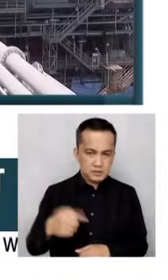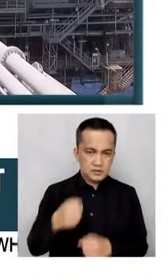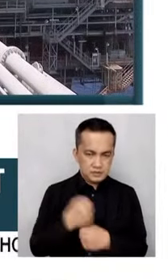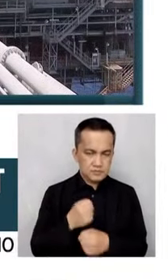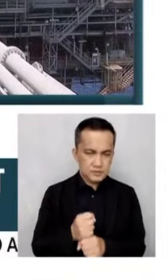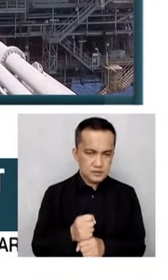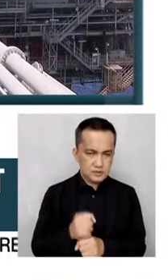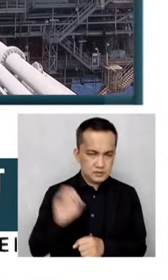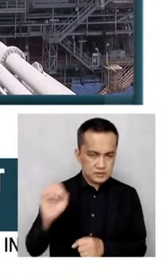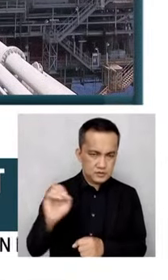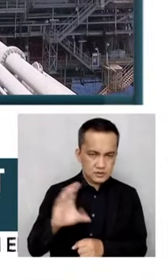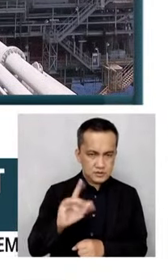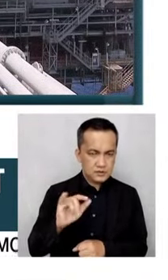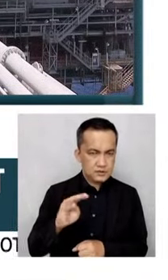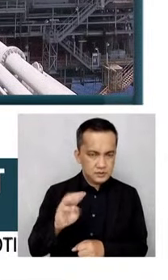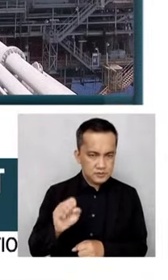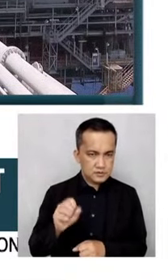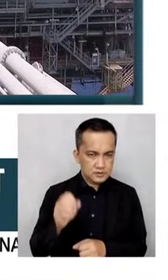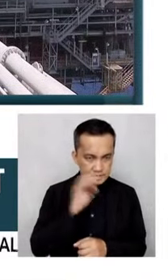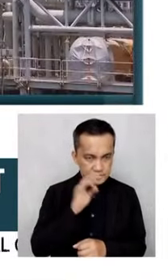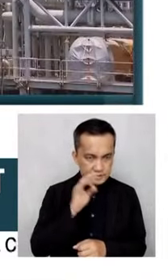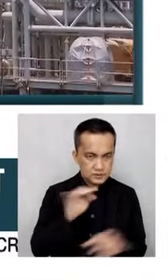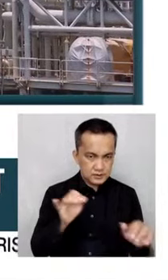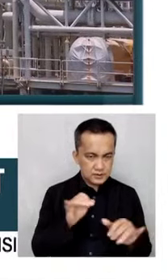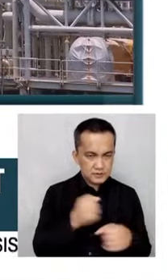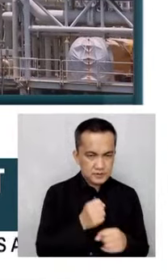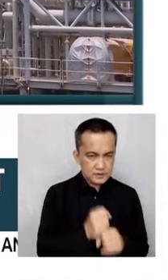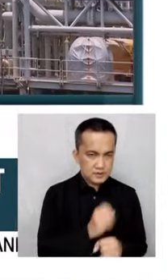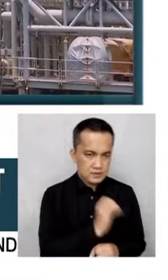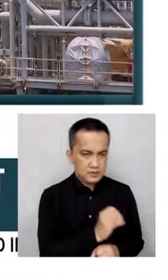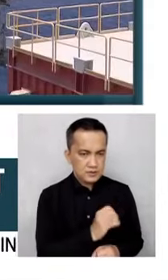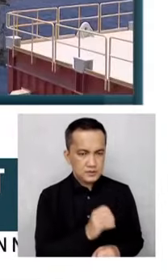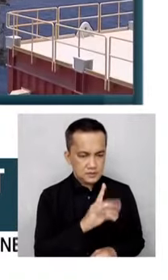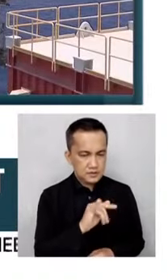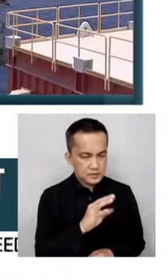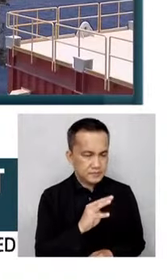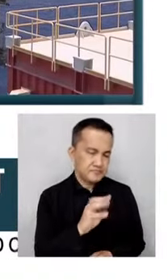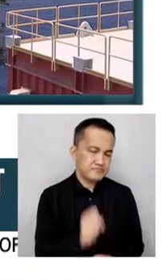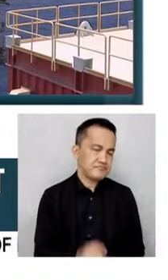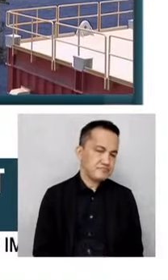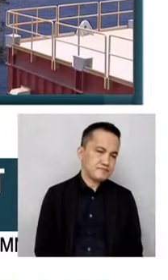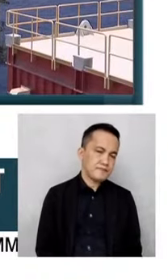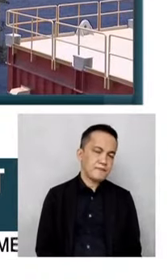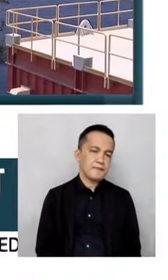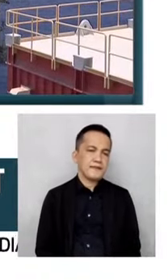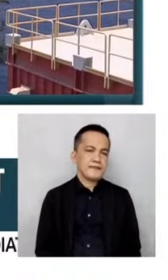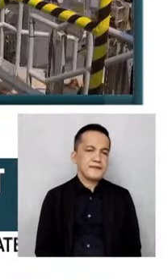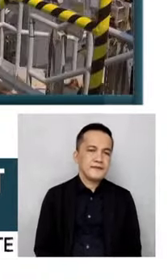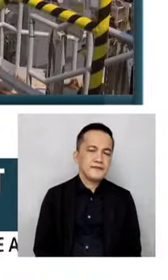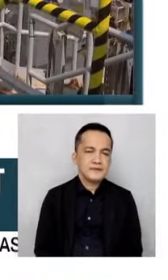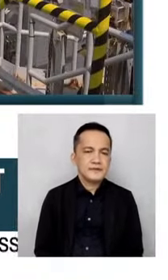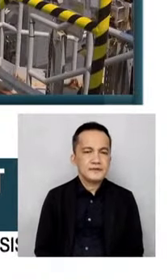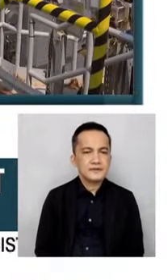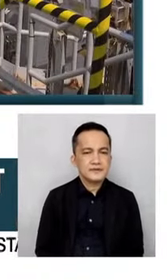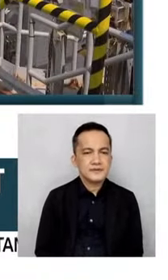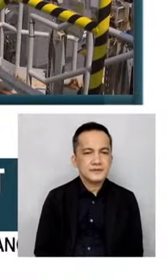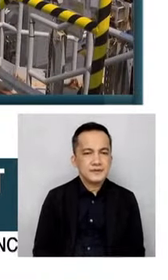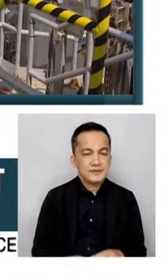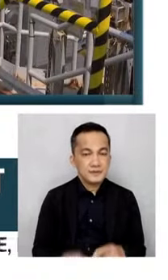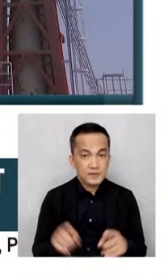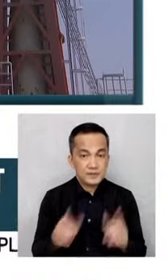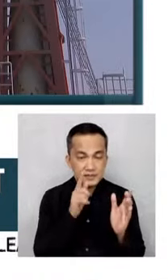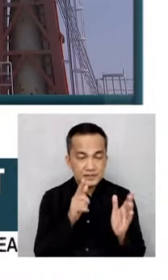all its claims and the Filipinos will likewise make all its claims. Mm. But the letter